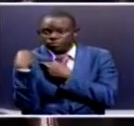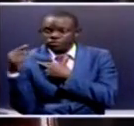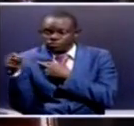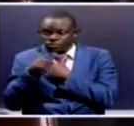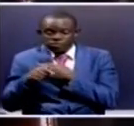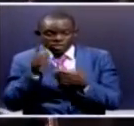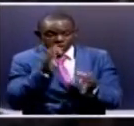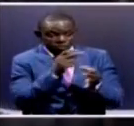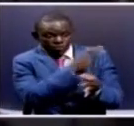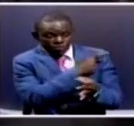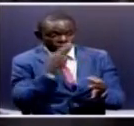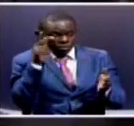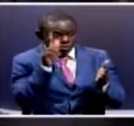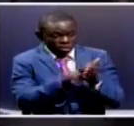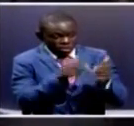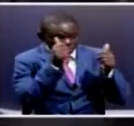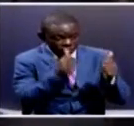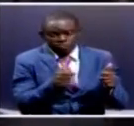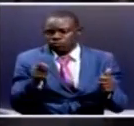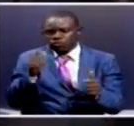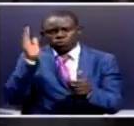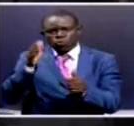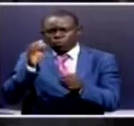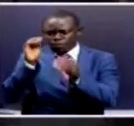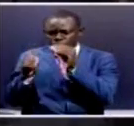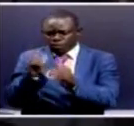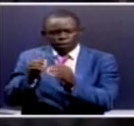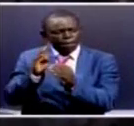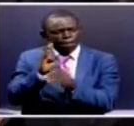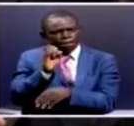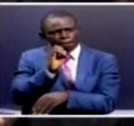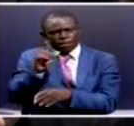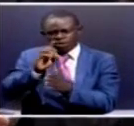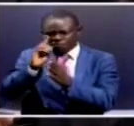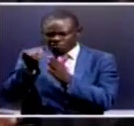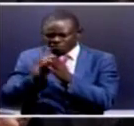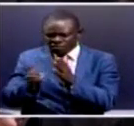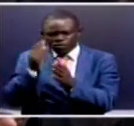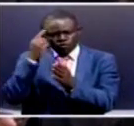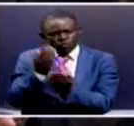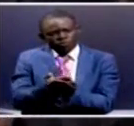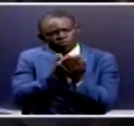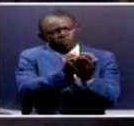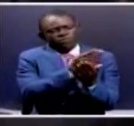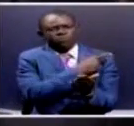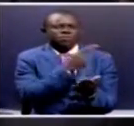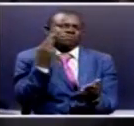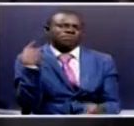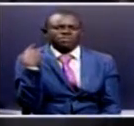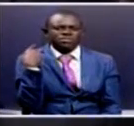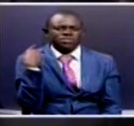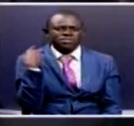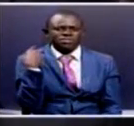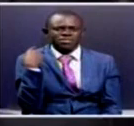the bills for submission to parliament. How can you say that these honorable men and women can then go to